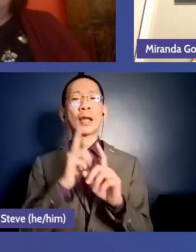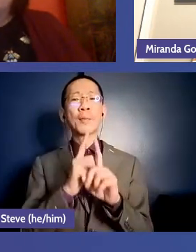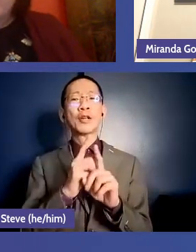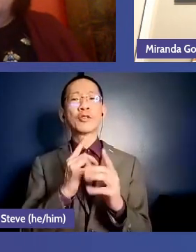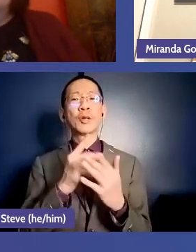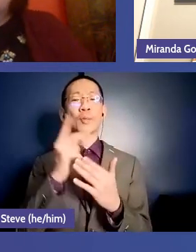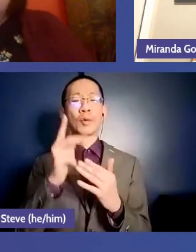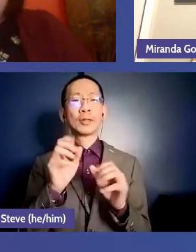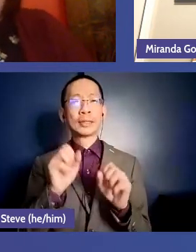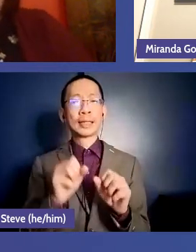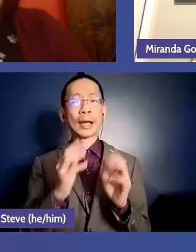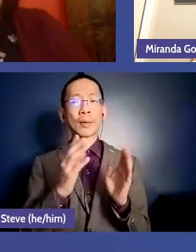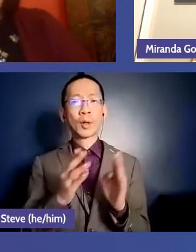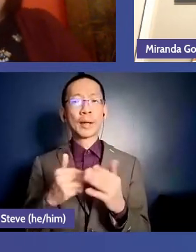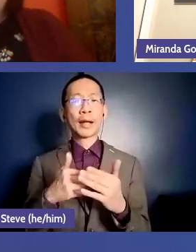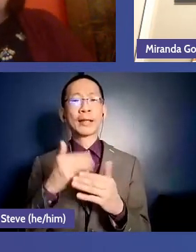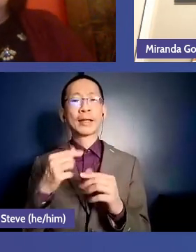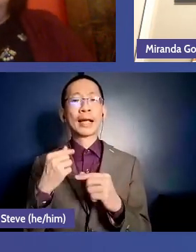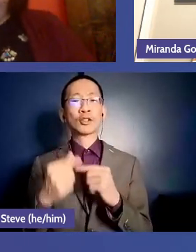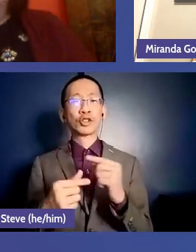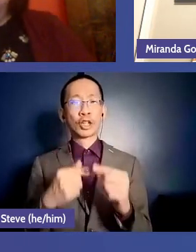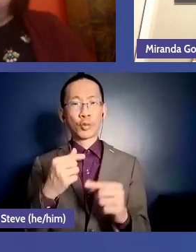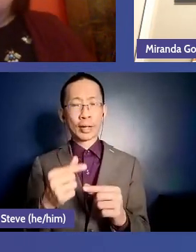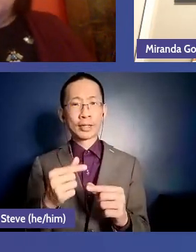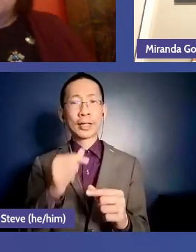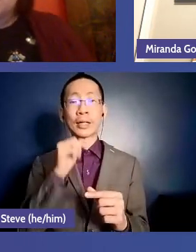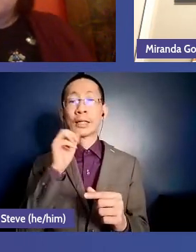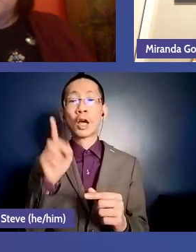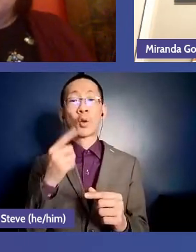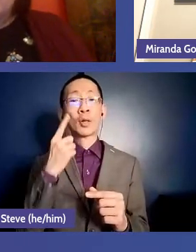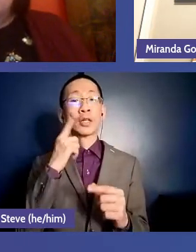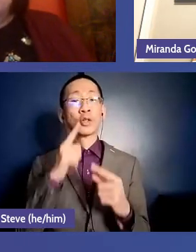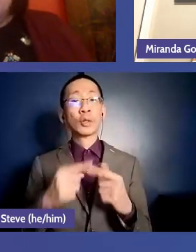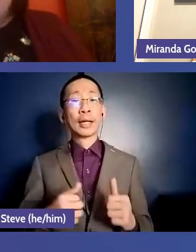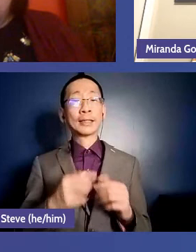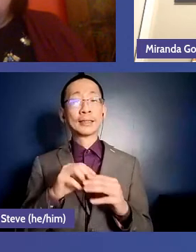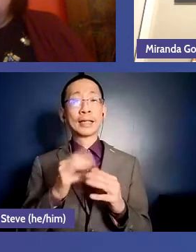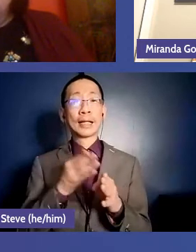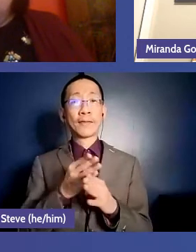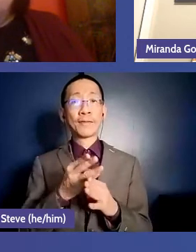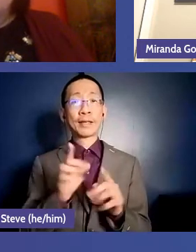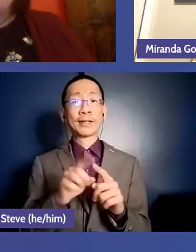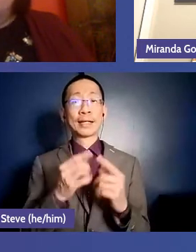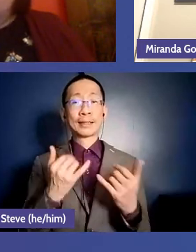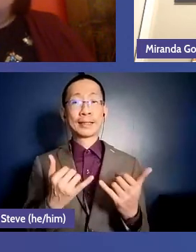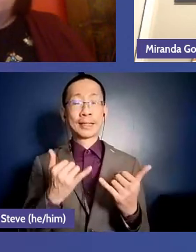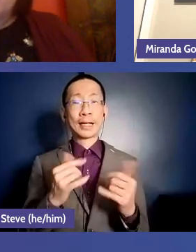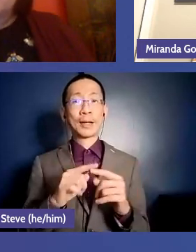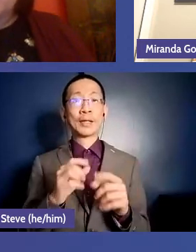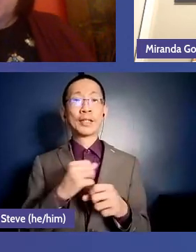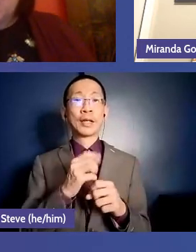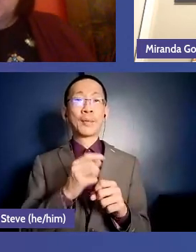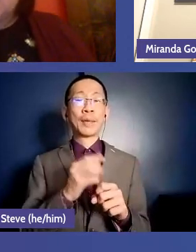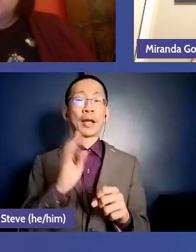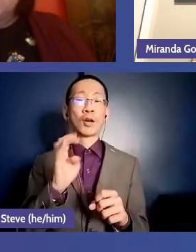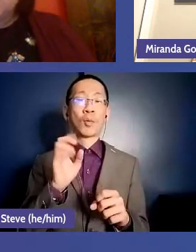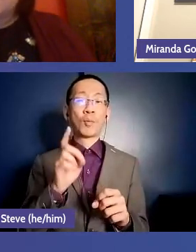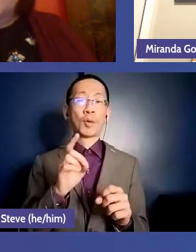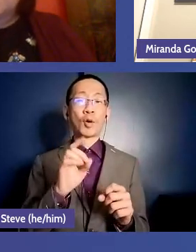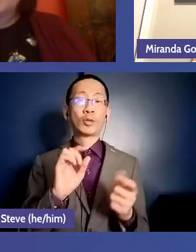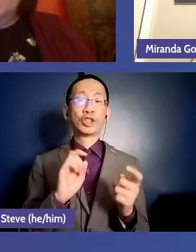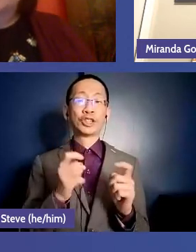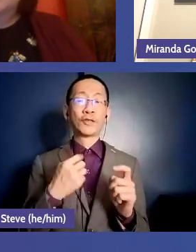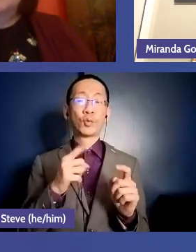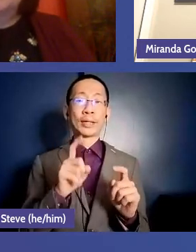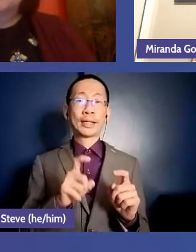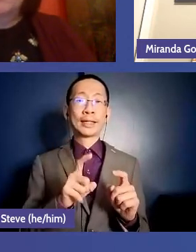programs can prepare the next generation not only to exist in the field as it is now, but to make the bold shifts we need in the